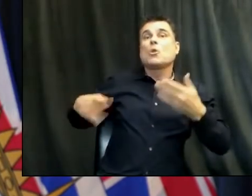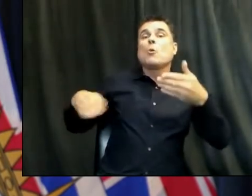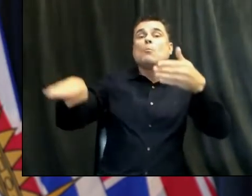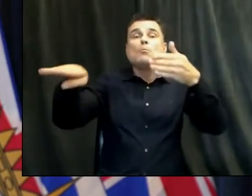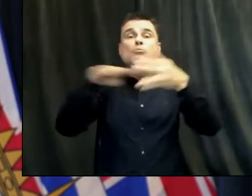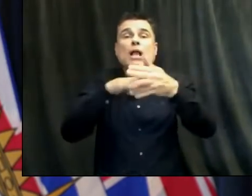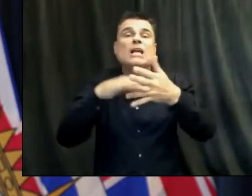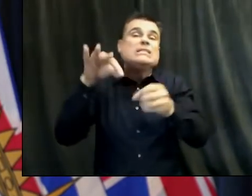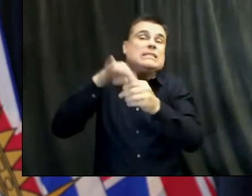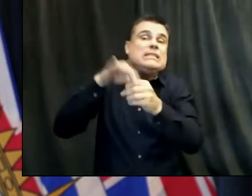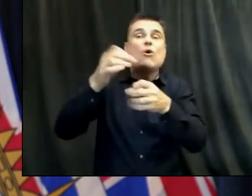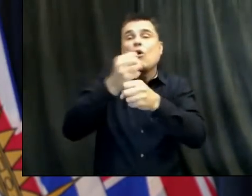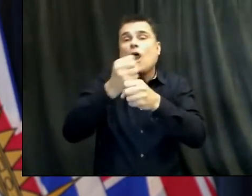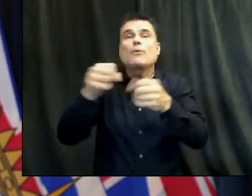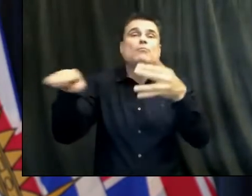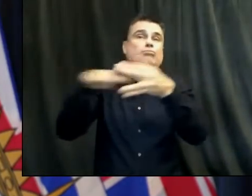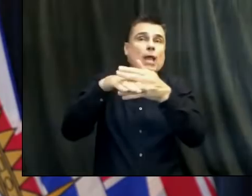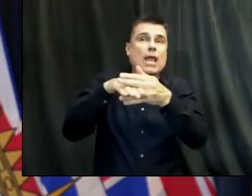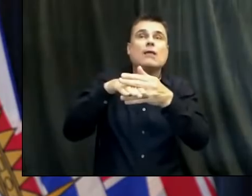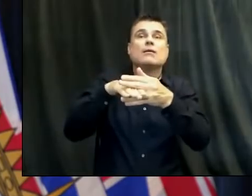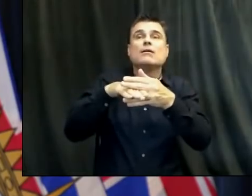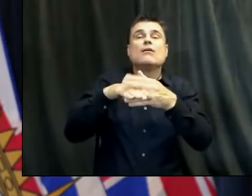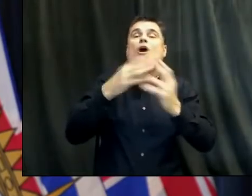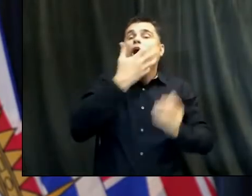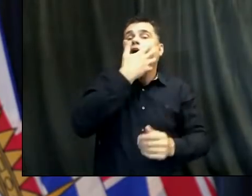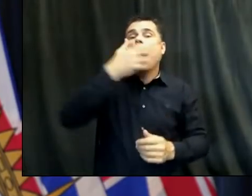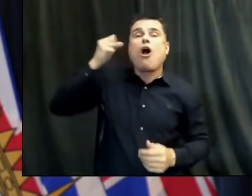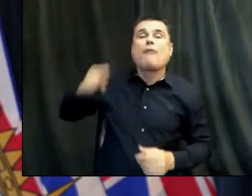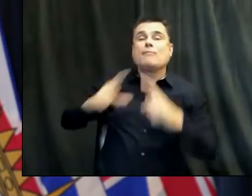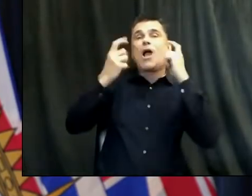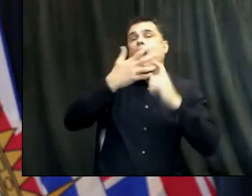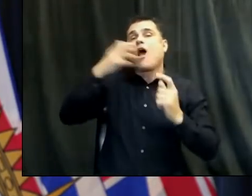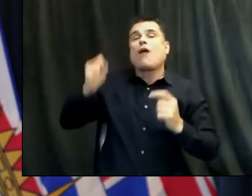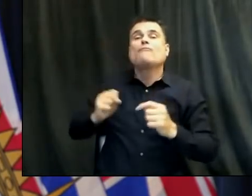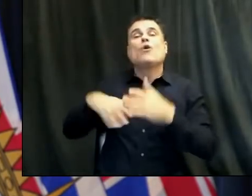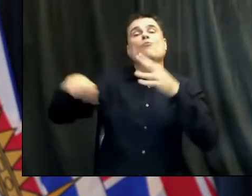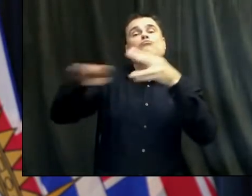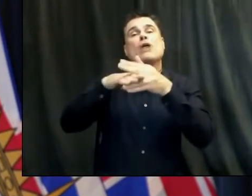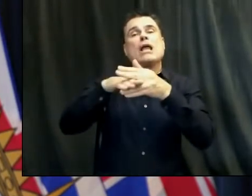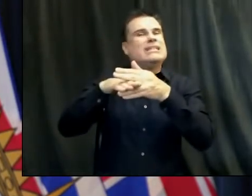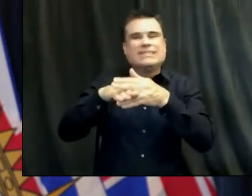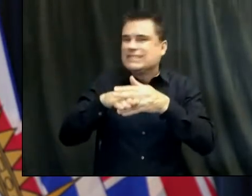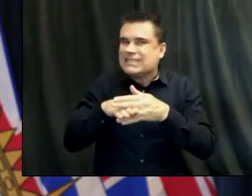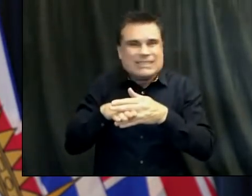together. We have to keep our distance right now. And for many places, that also means